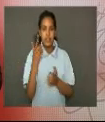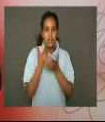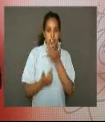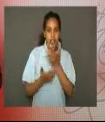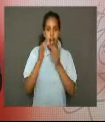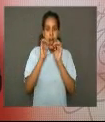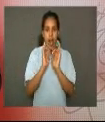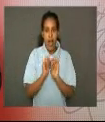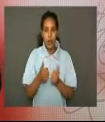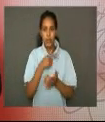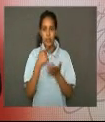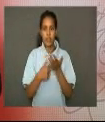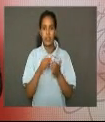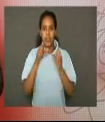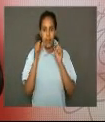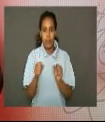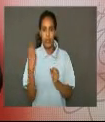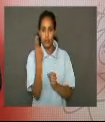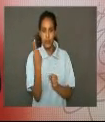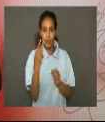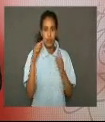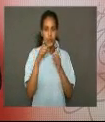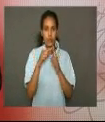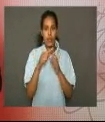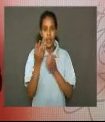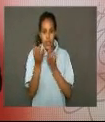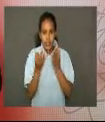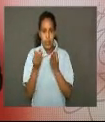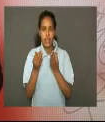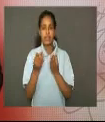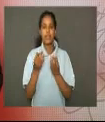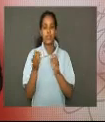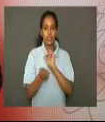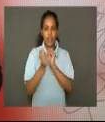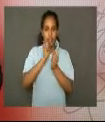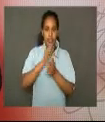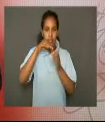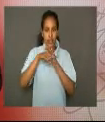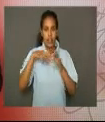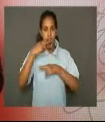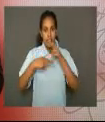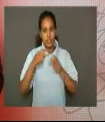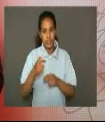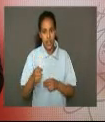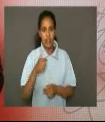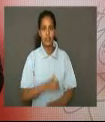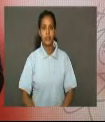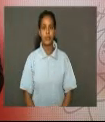discuss how it can be used to explain changes in reaction rates.